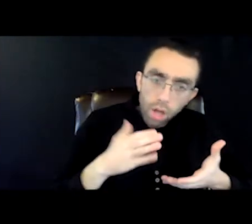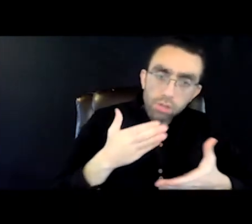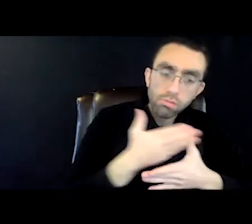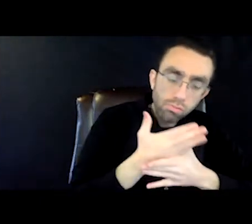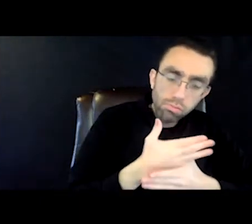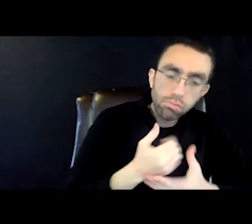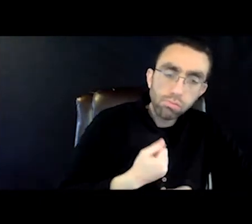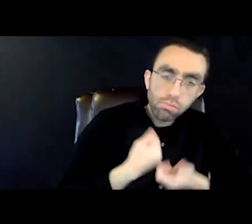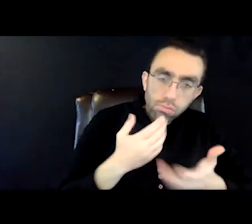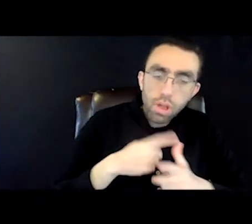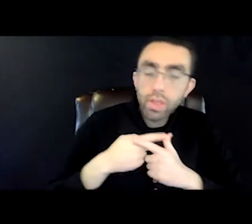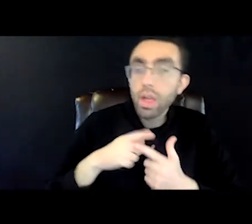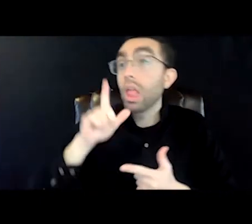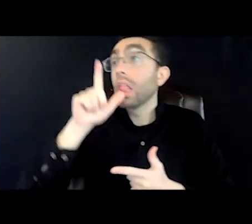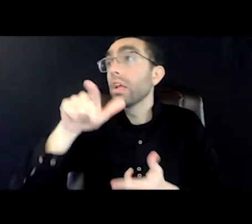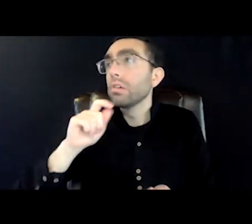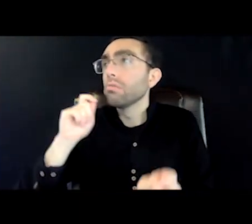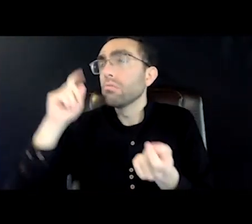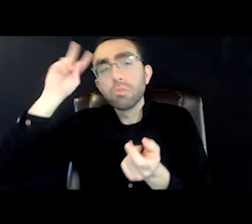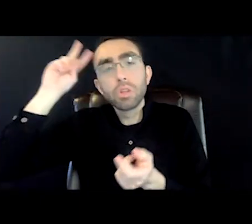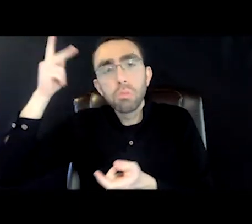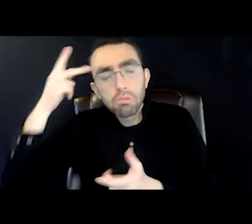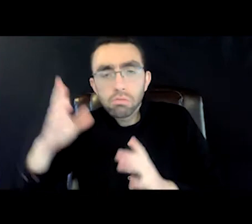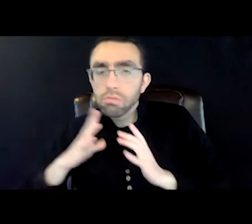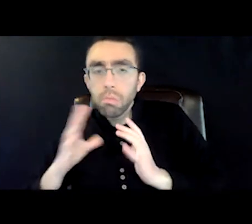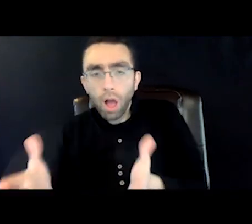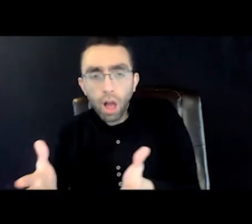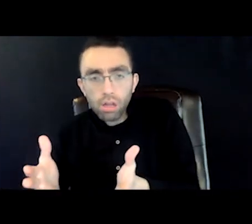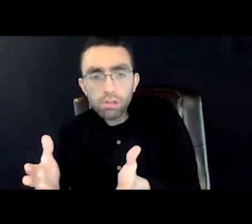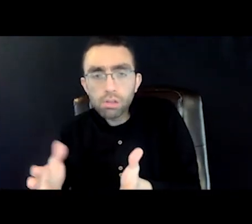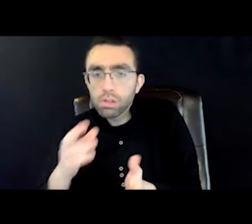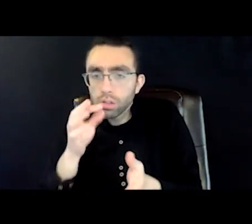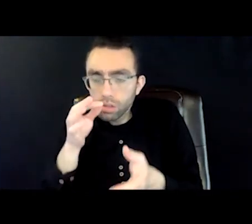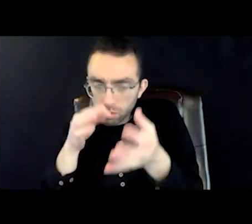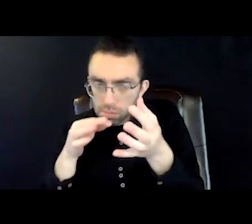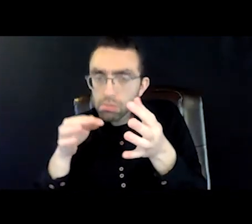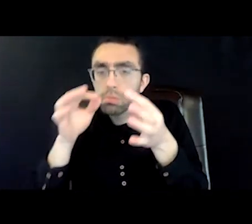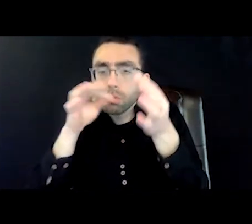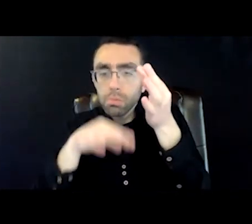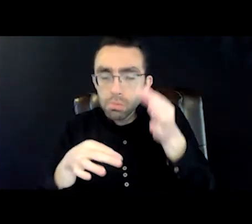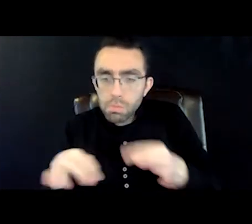don't share. And so just always grounding ourselves in